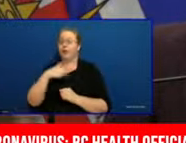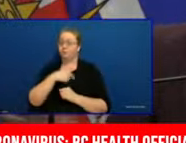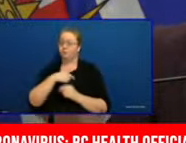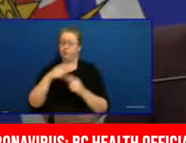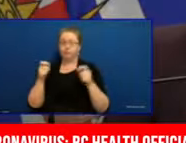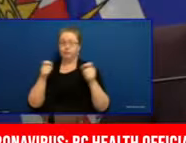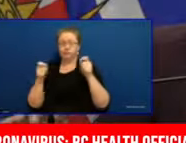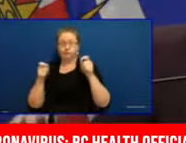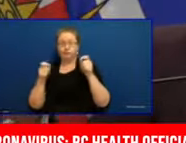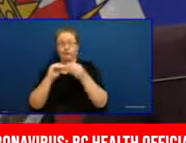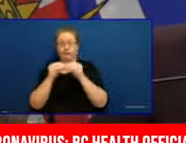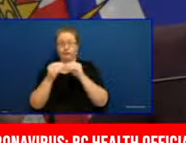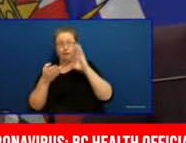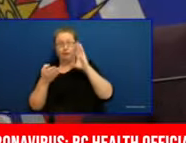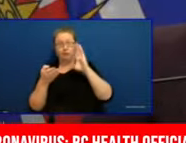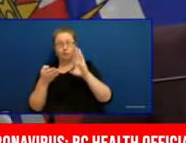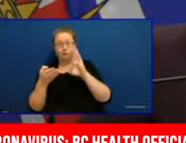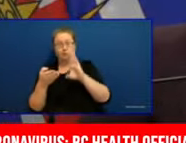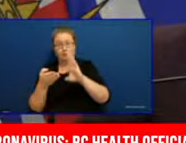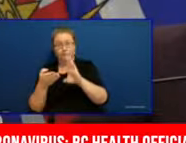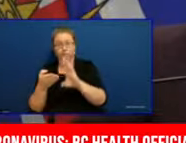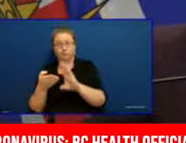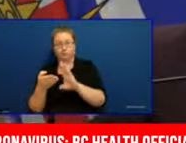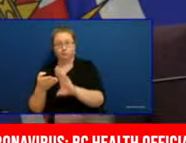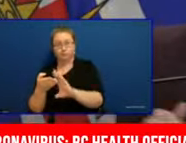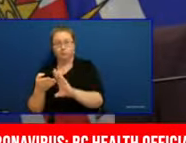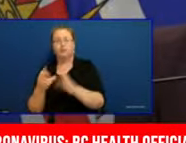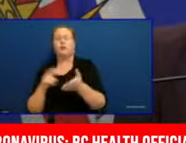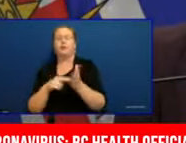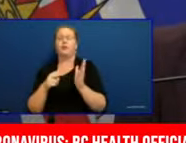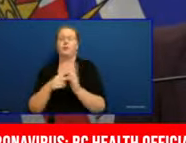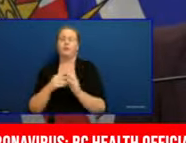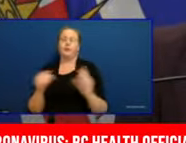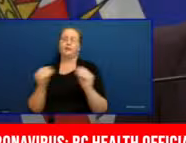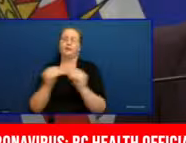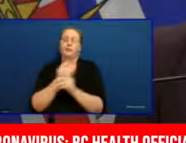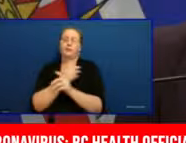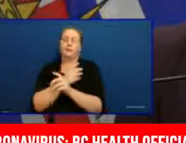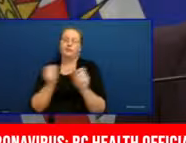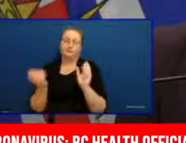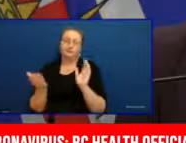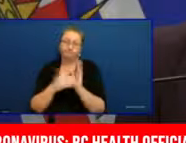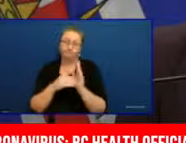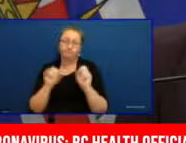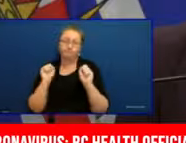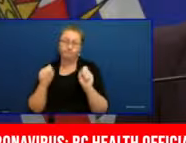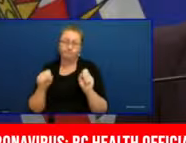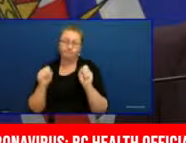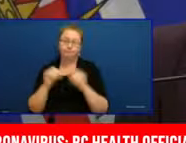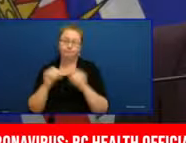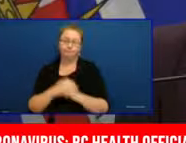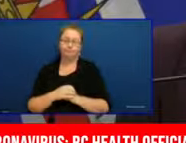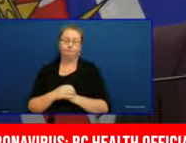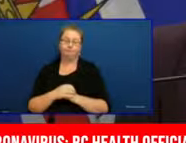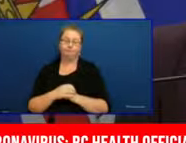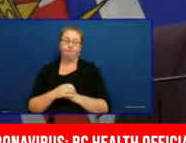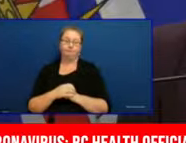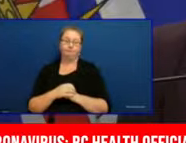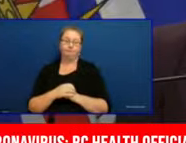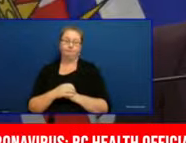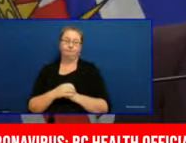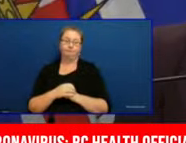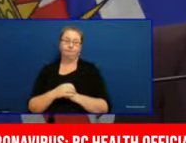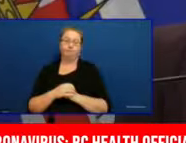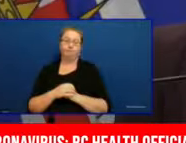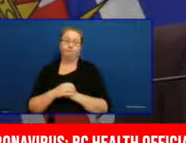we get this under control, we can get back to gradually safer redoing those types of activities.